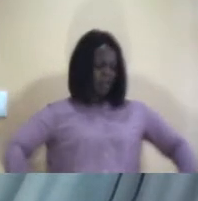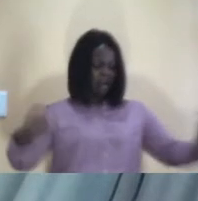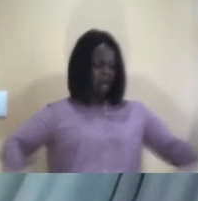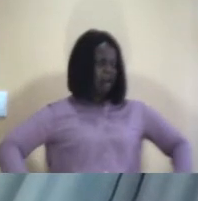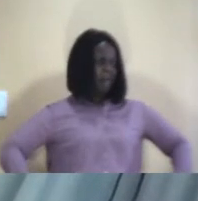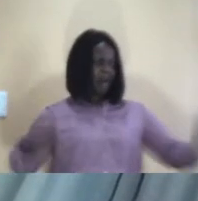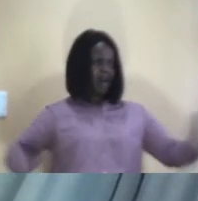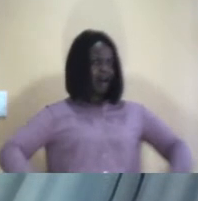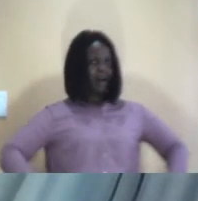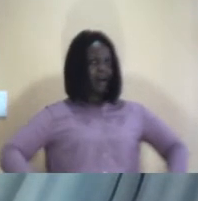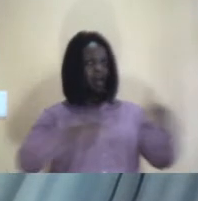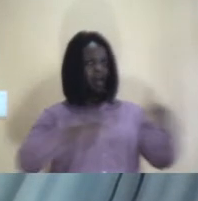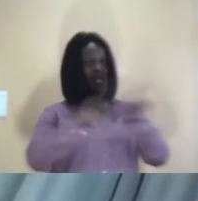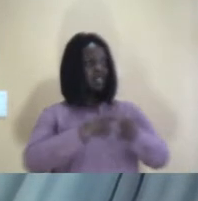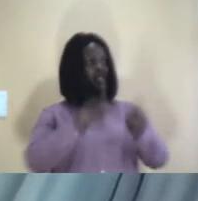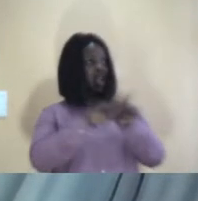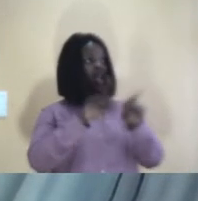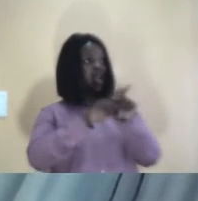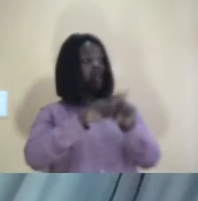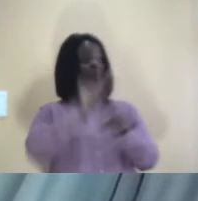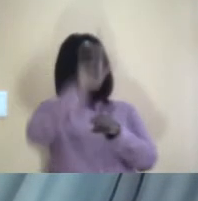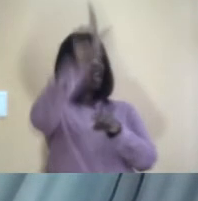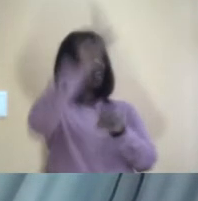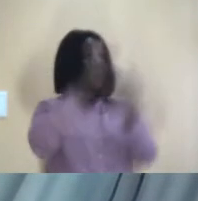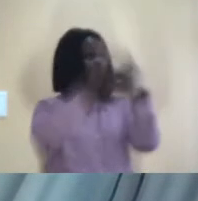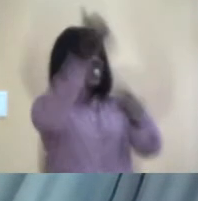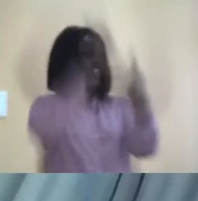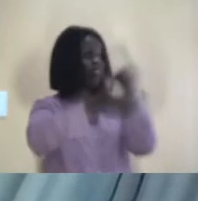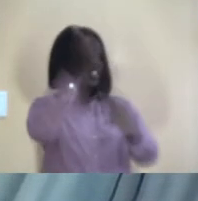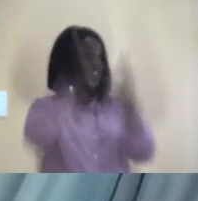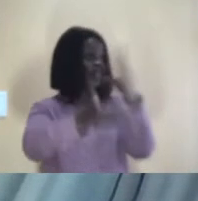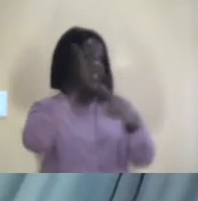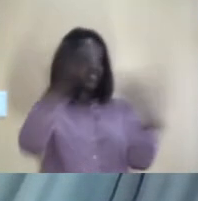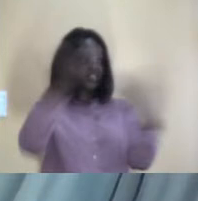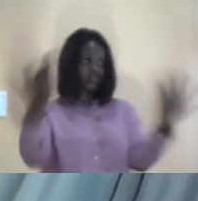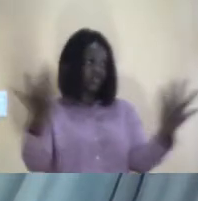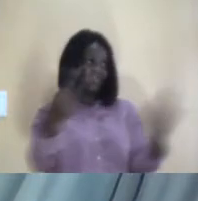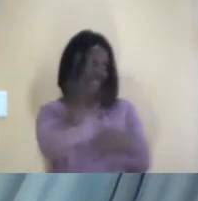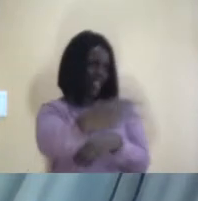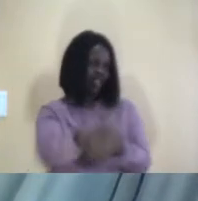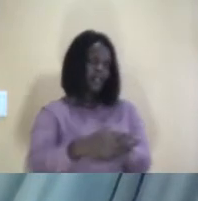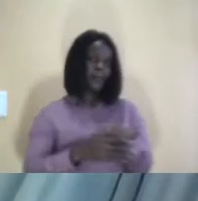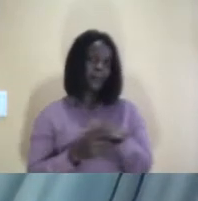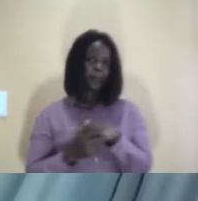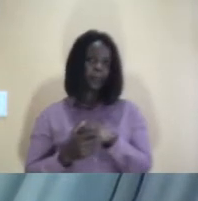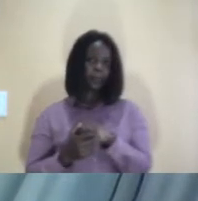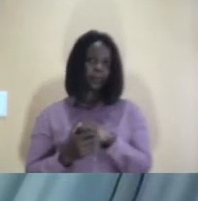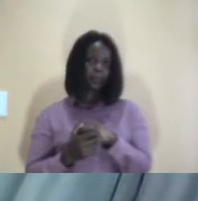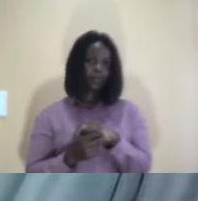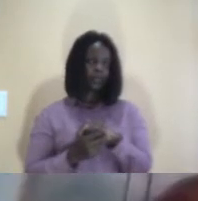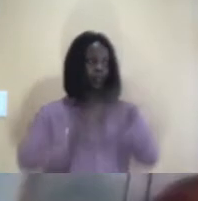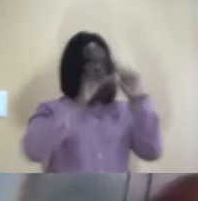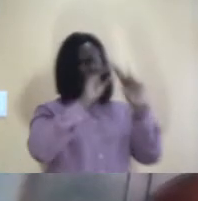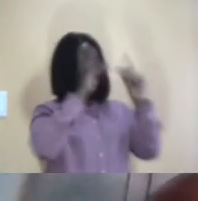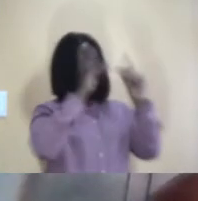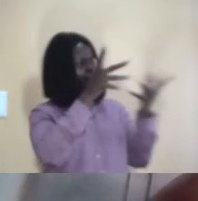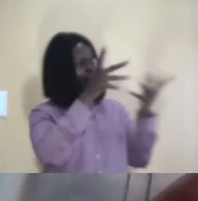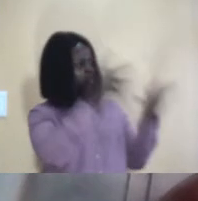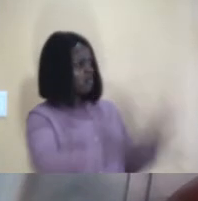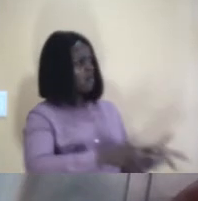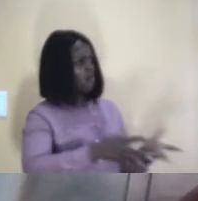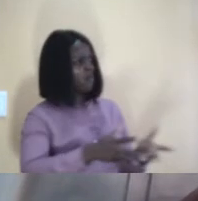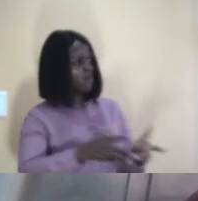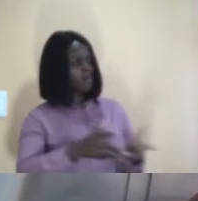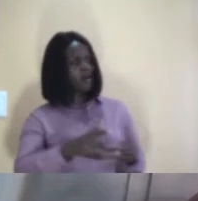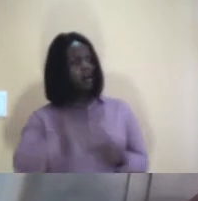will be nothing to show if it happens again. The department is in need of